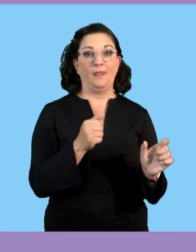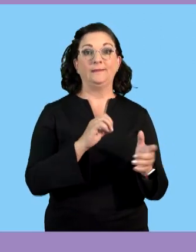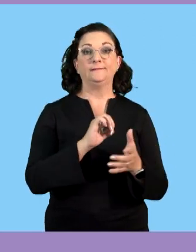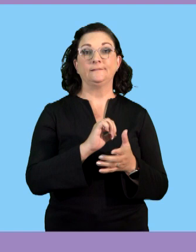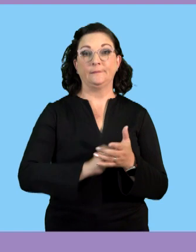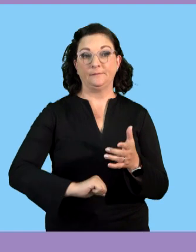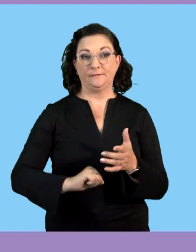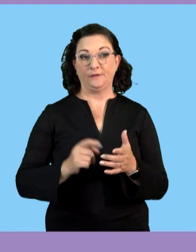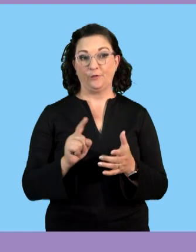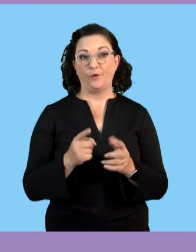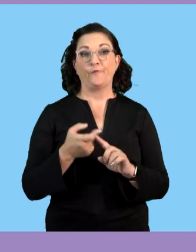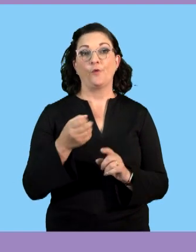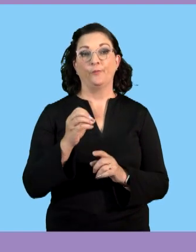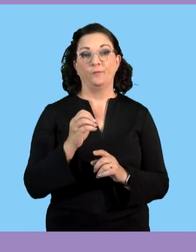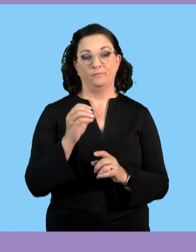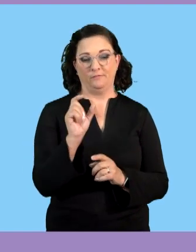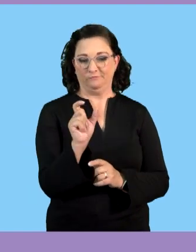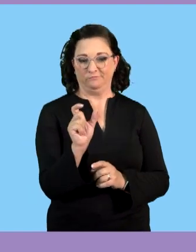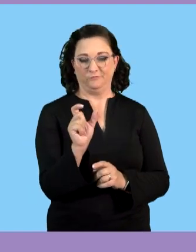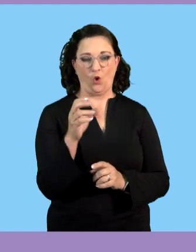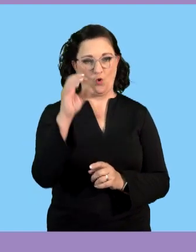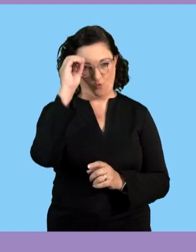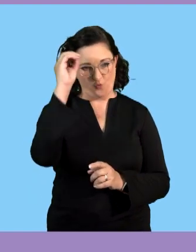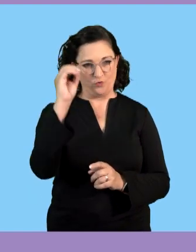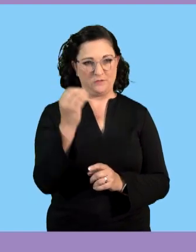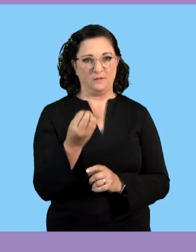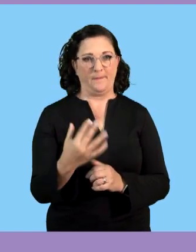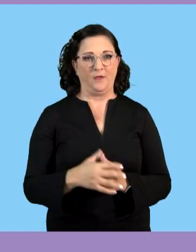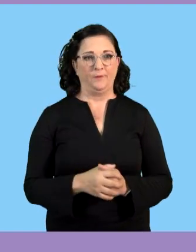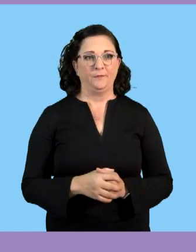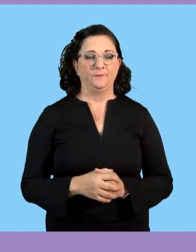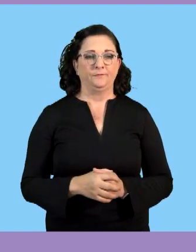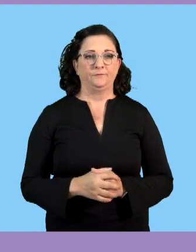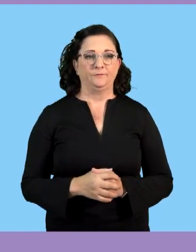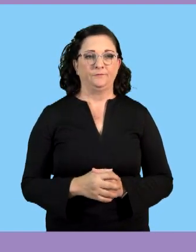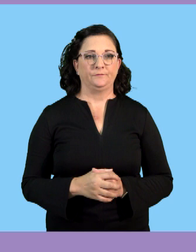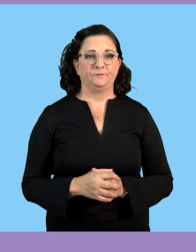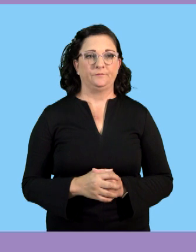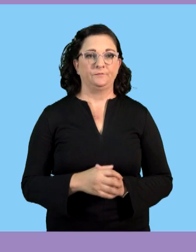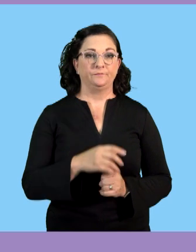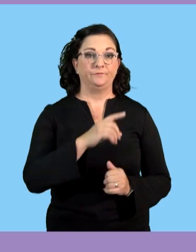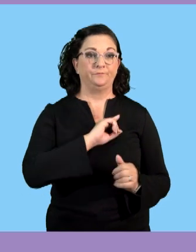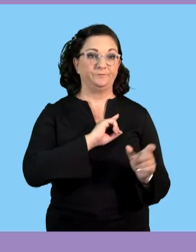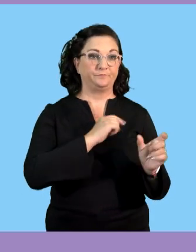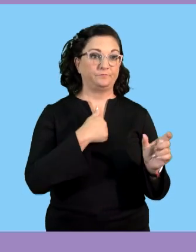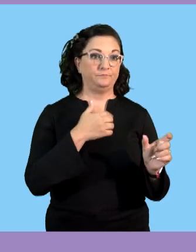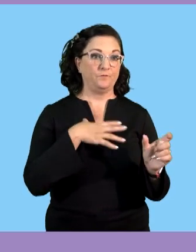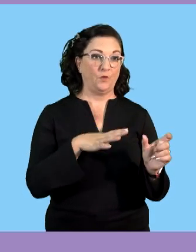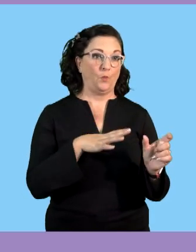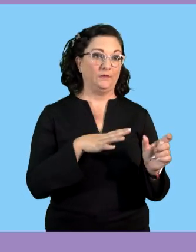then subtract it from the original amount. Remember, increase, find the percentage, and then you